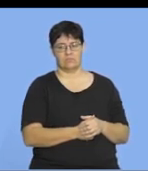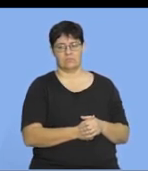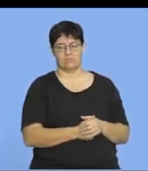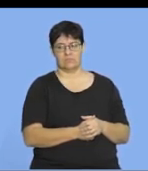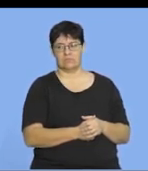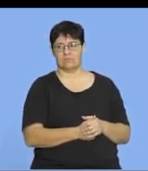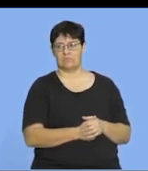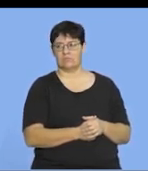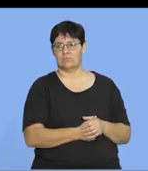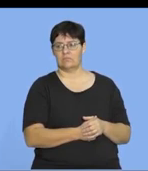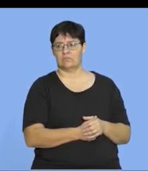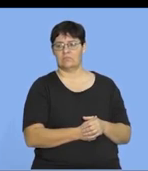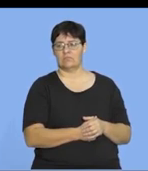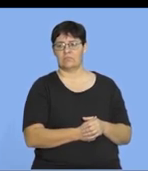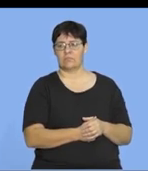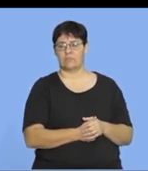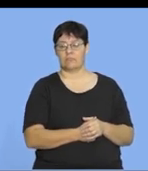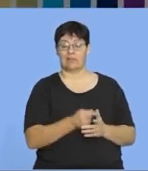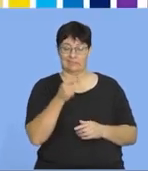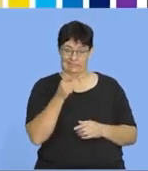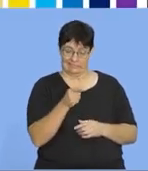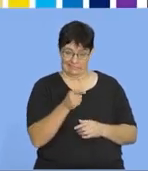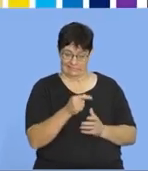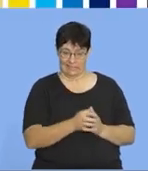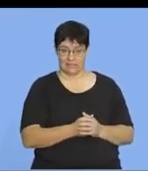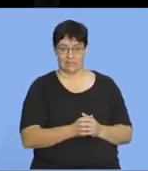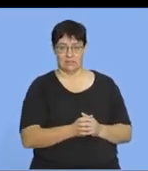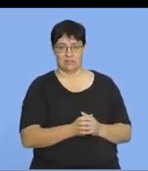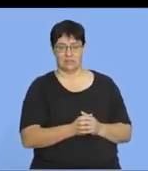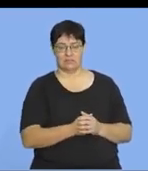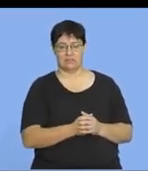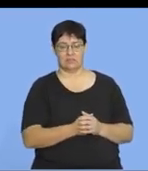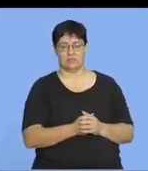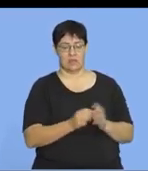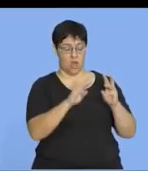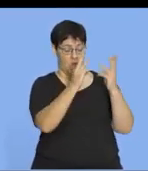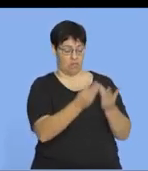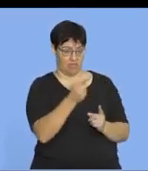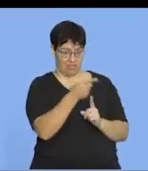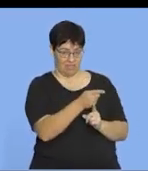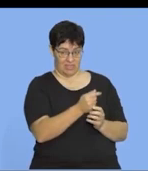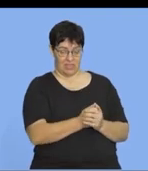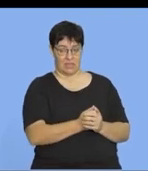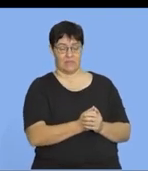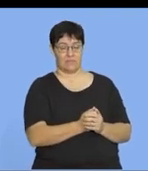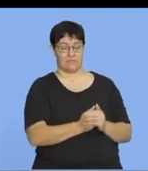Some of those don't want to go. Anyway, so this is, the Earth is